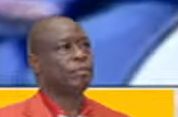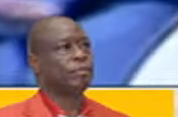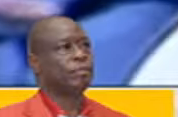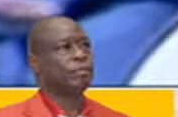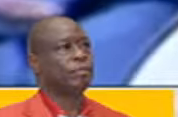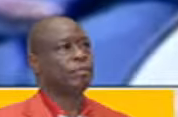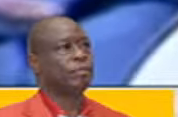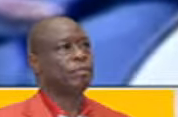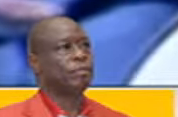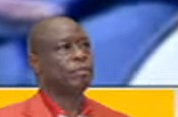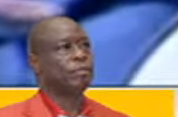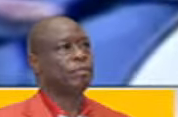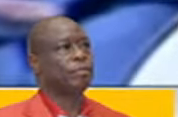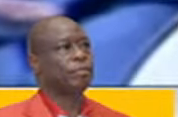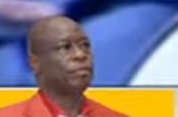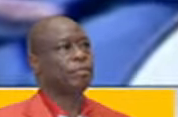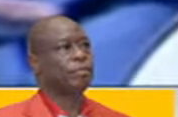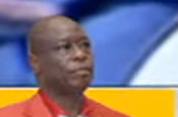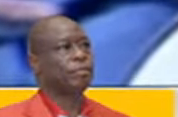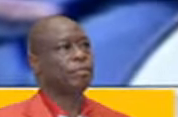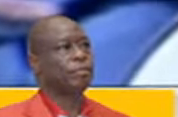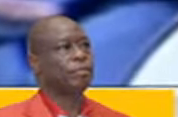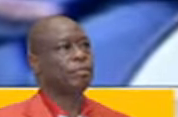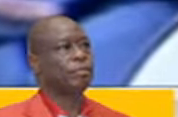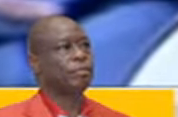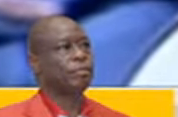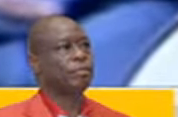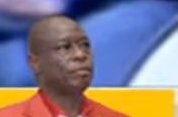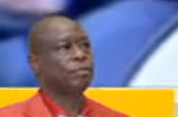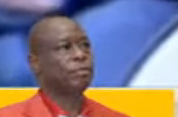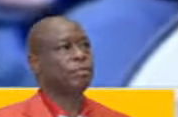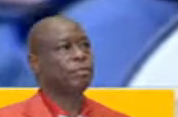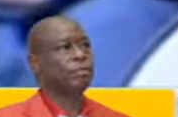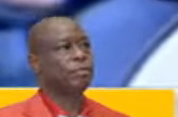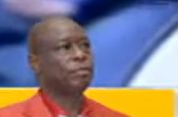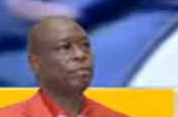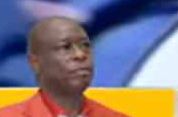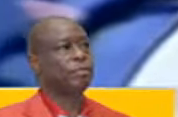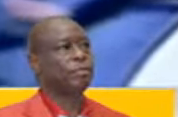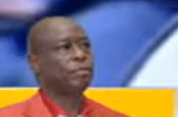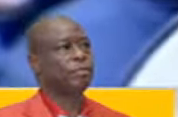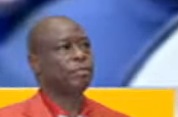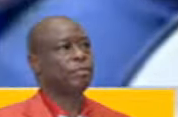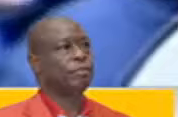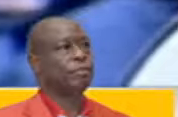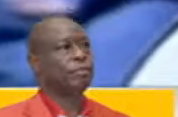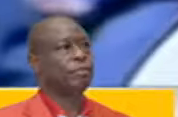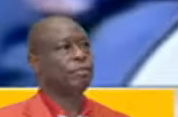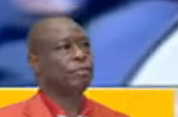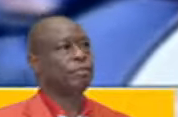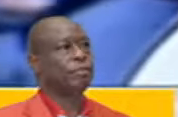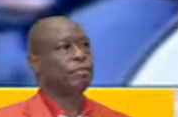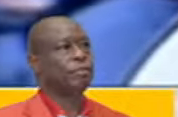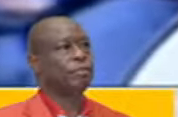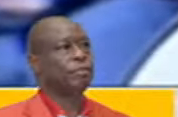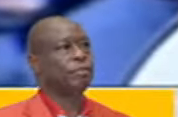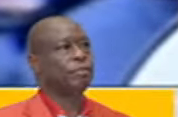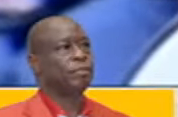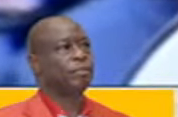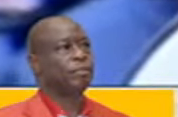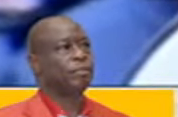and dignified status of the office of the Deputy President of the Republic of Kenya, as well as his membership to the National Security Council